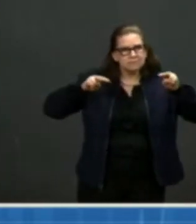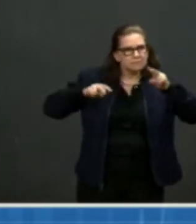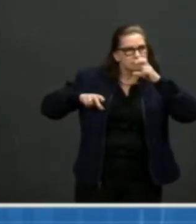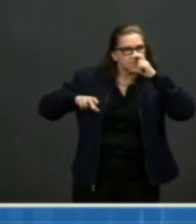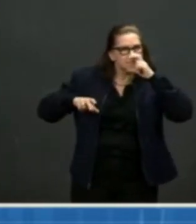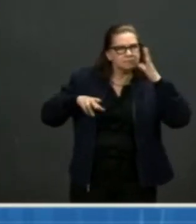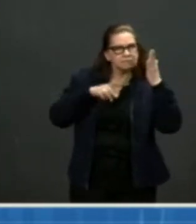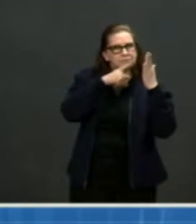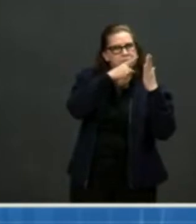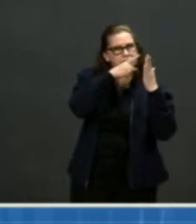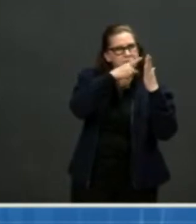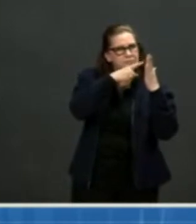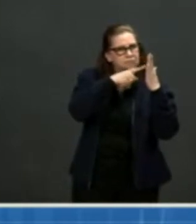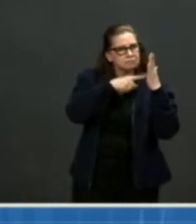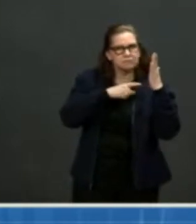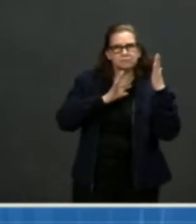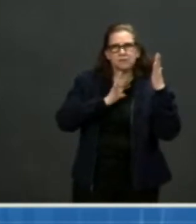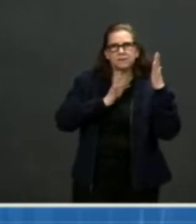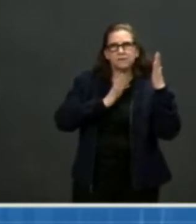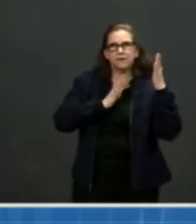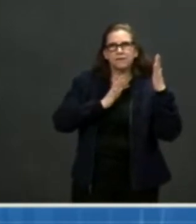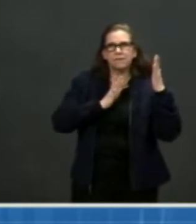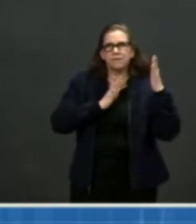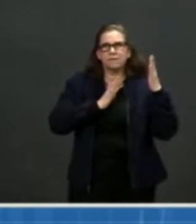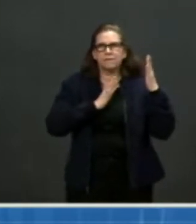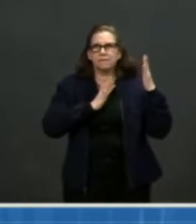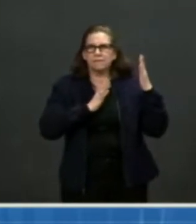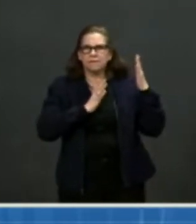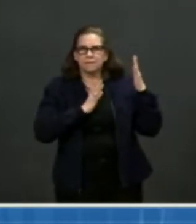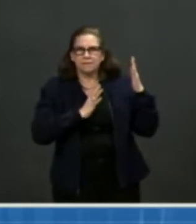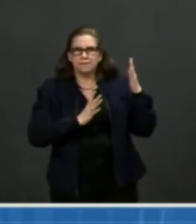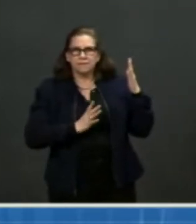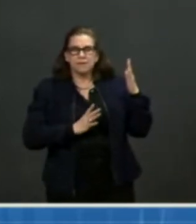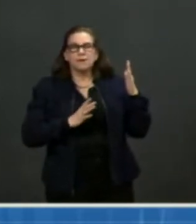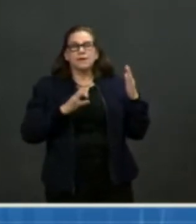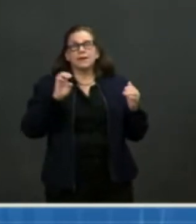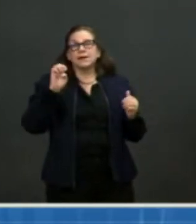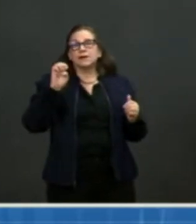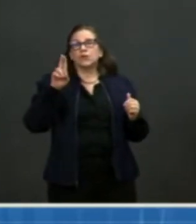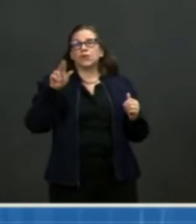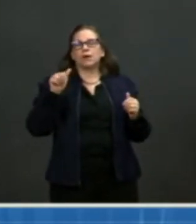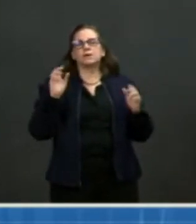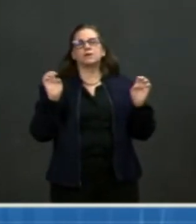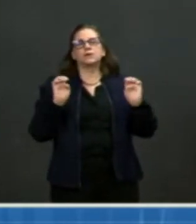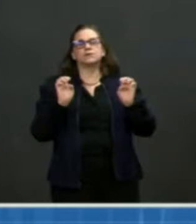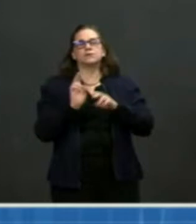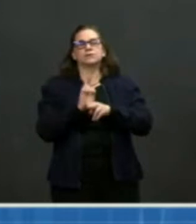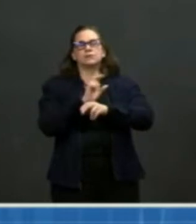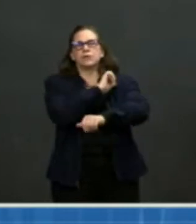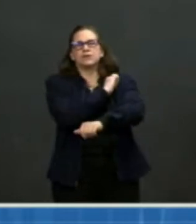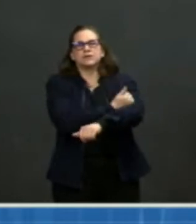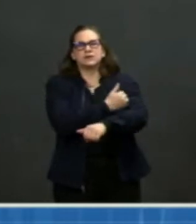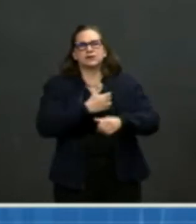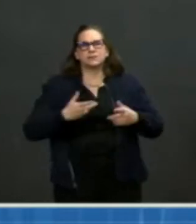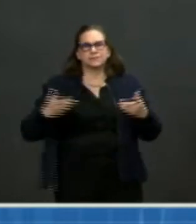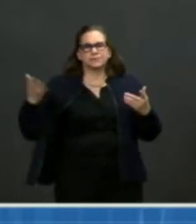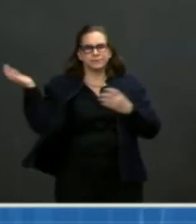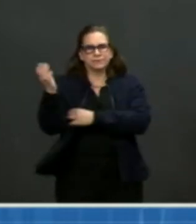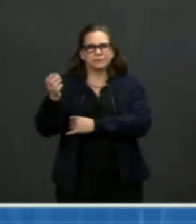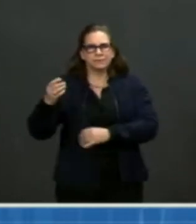can rest assured that the FDA will put a great deal of scrutiny in every aspect of these data.